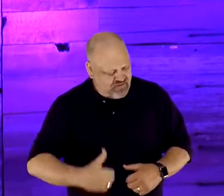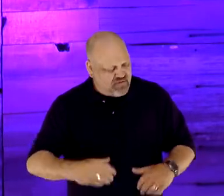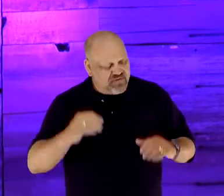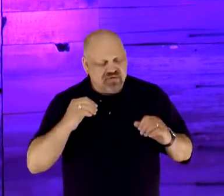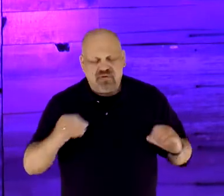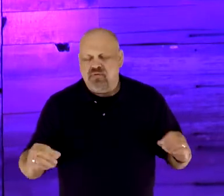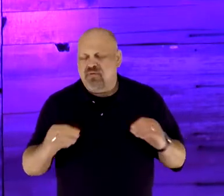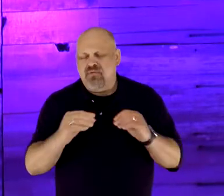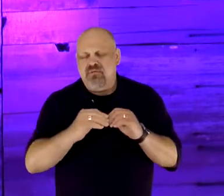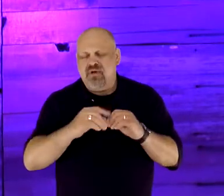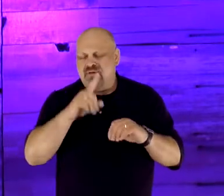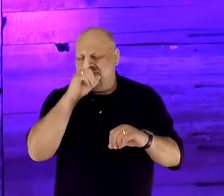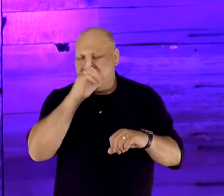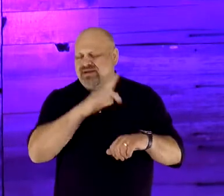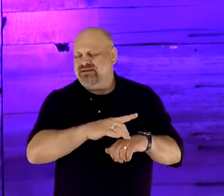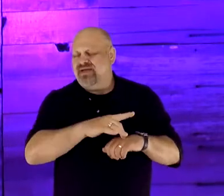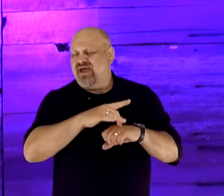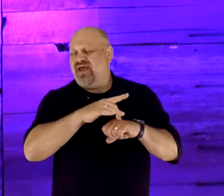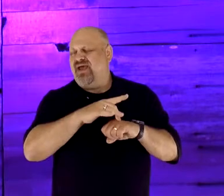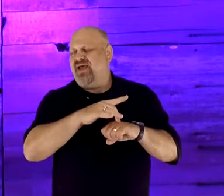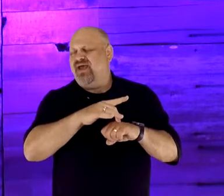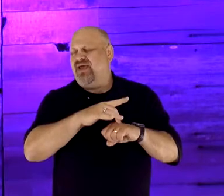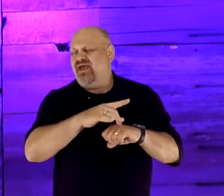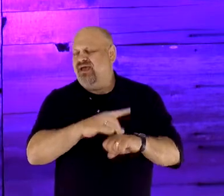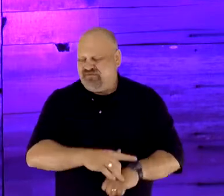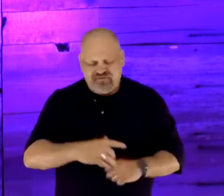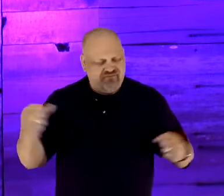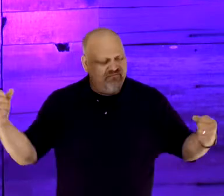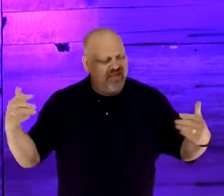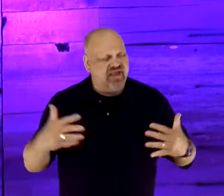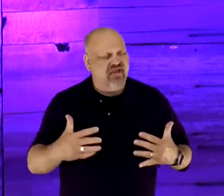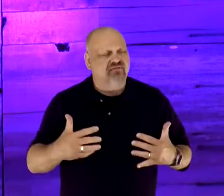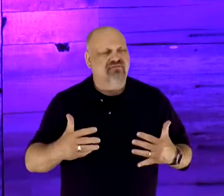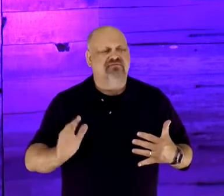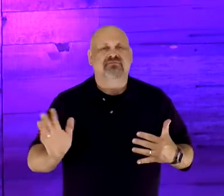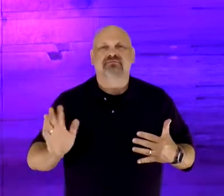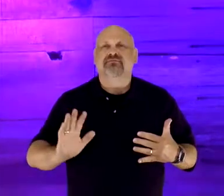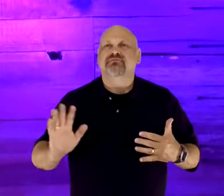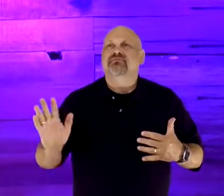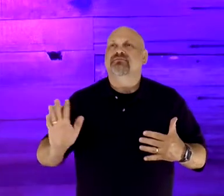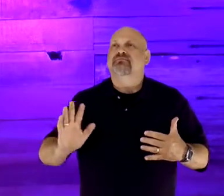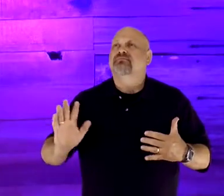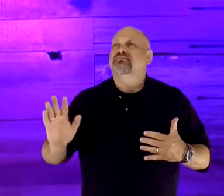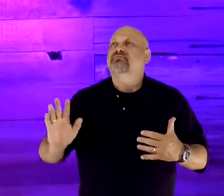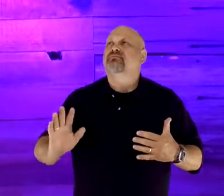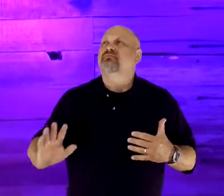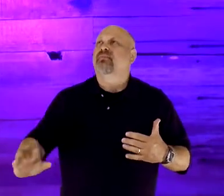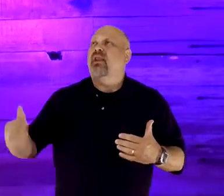I'm no longer a slave to fear.